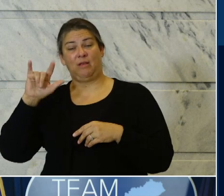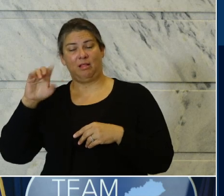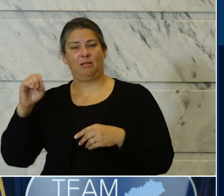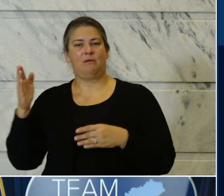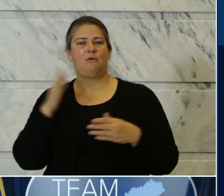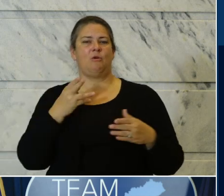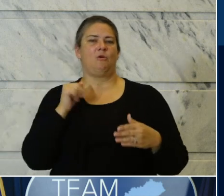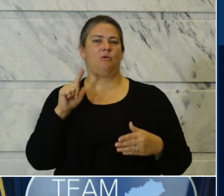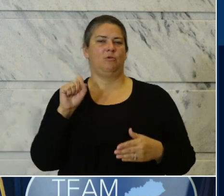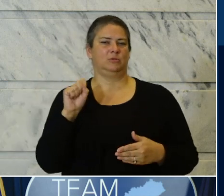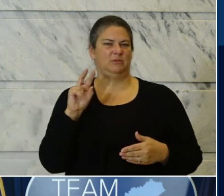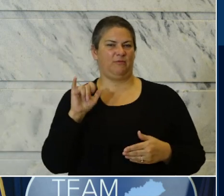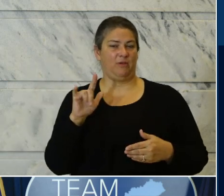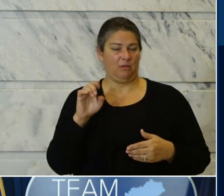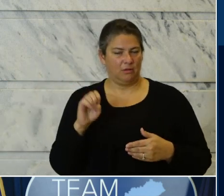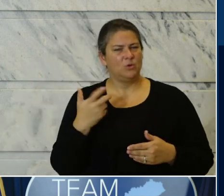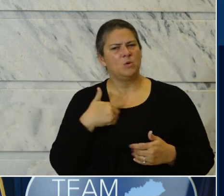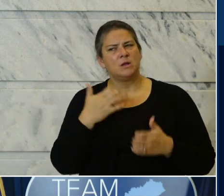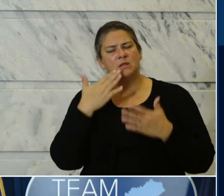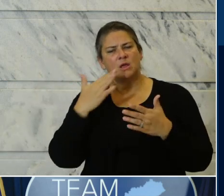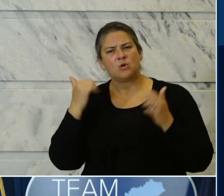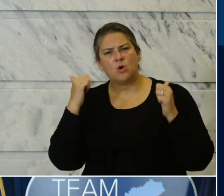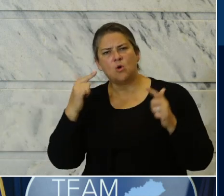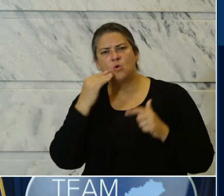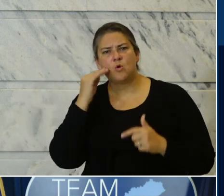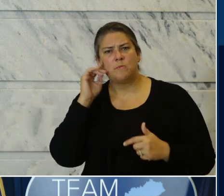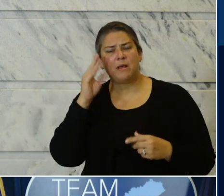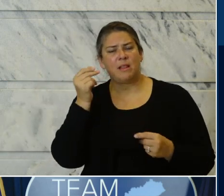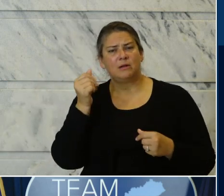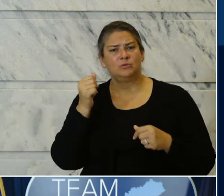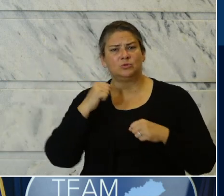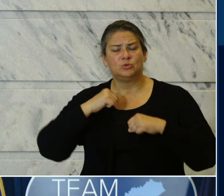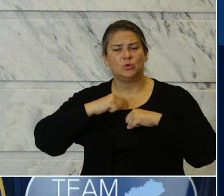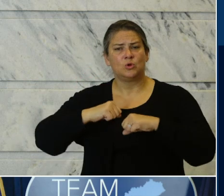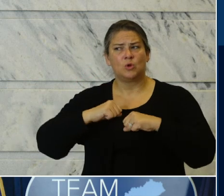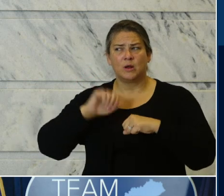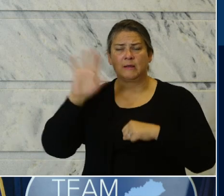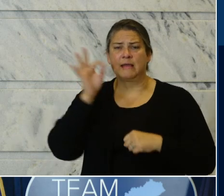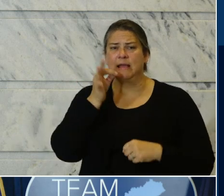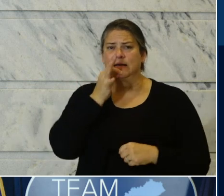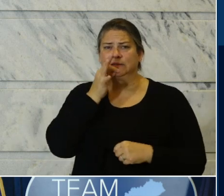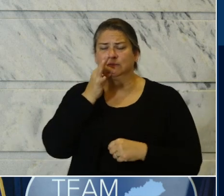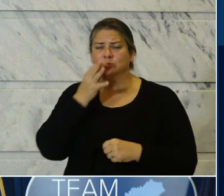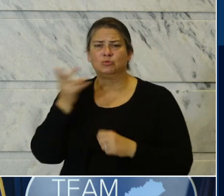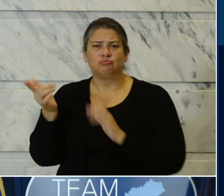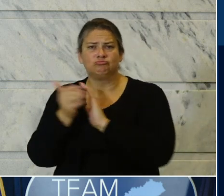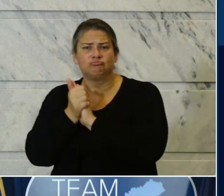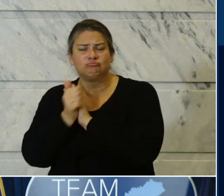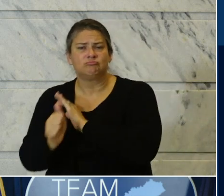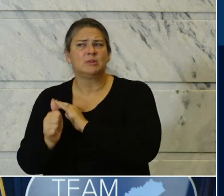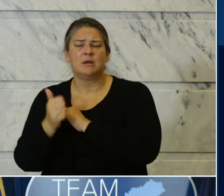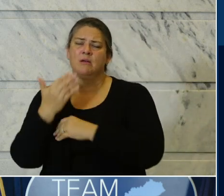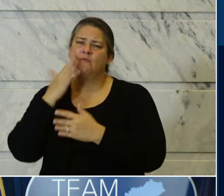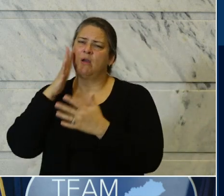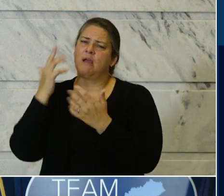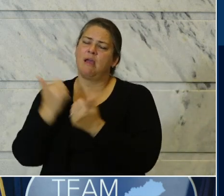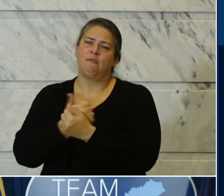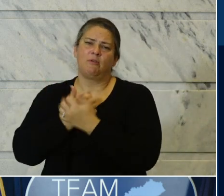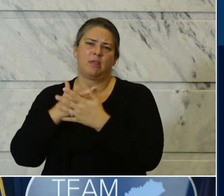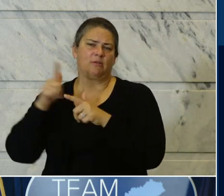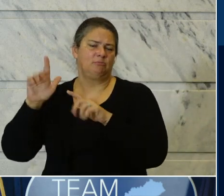Security officials and experts for what they do. And let's remember, while we have been focused on